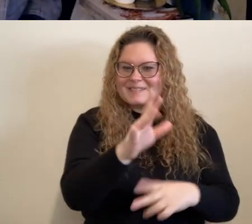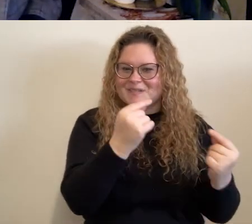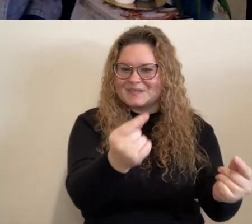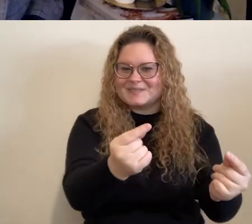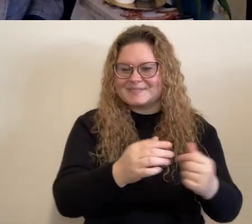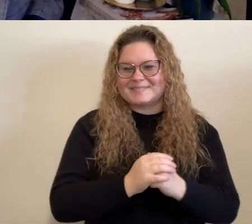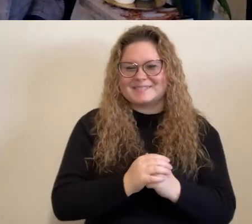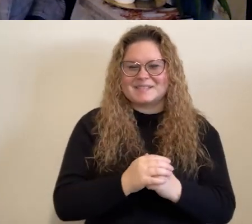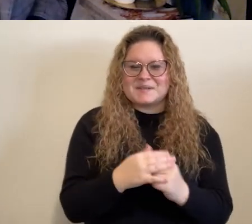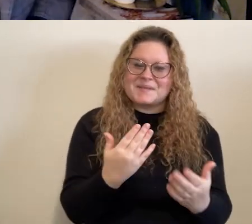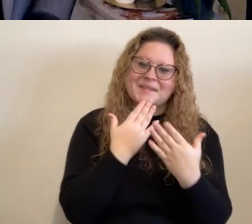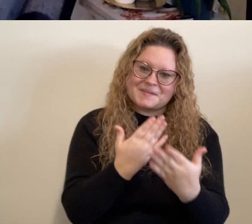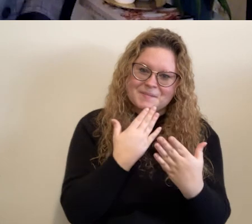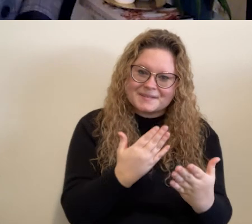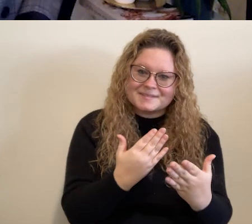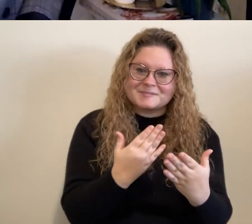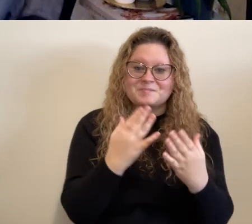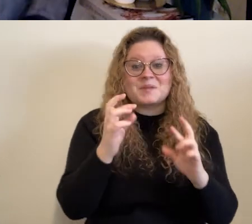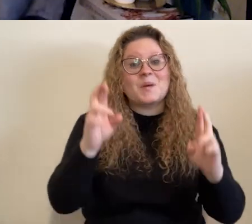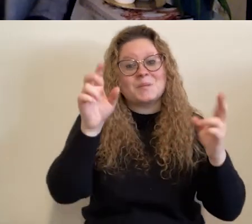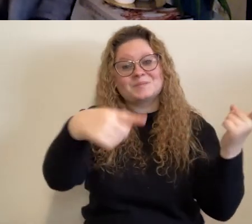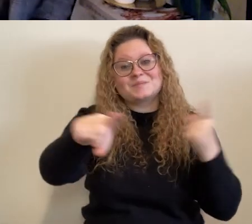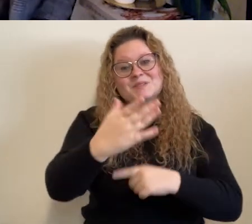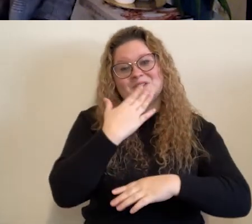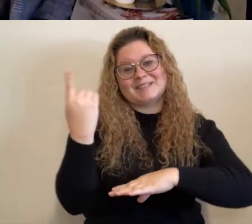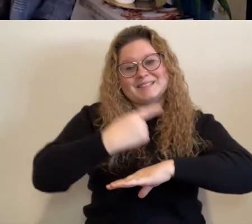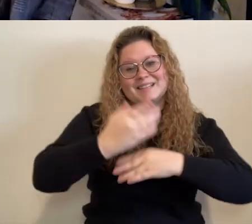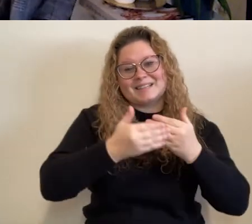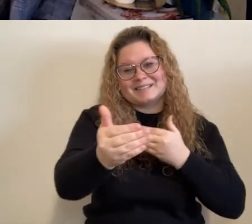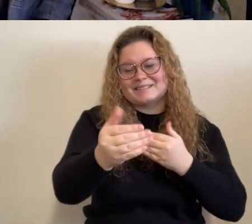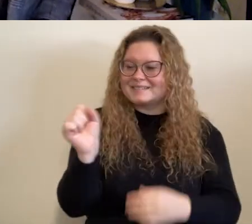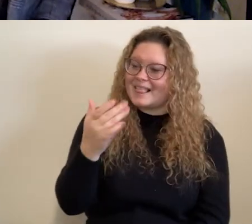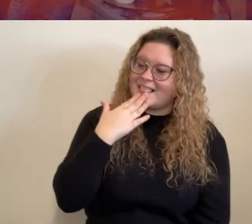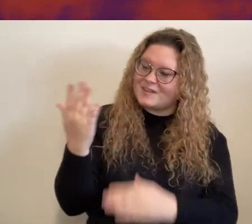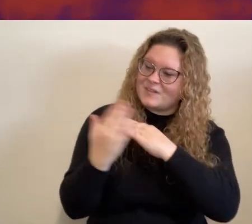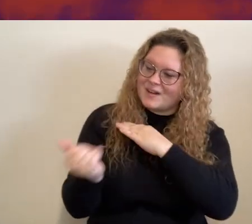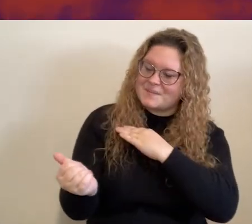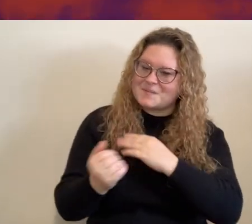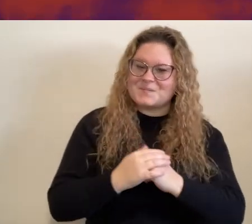so much, and I hope everybody has a great day. Yeah, thank you for having me.